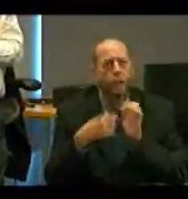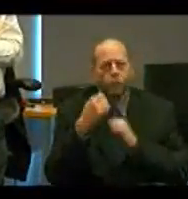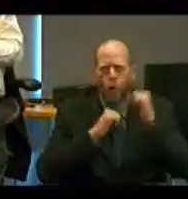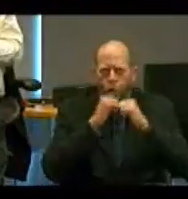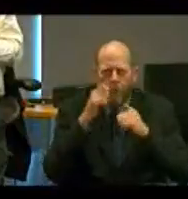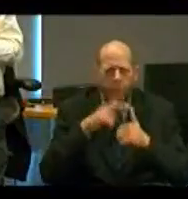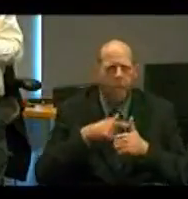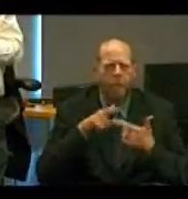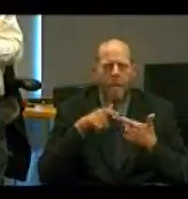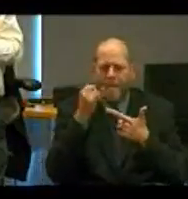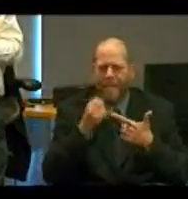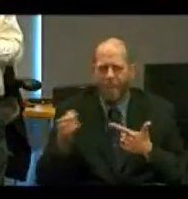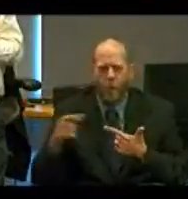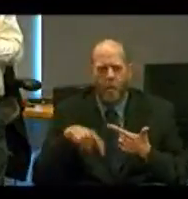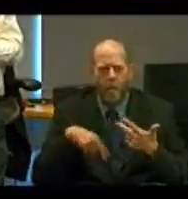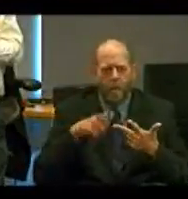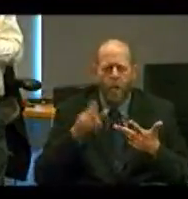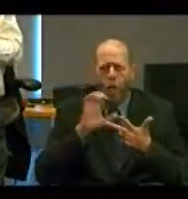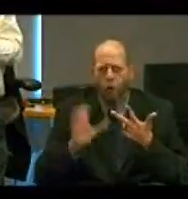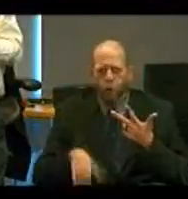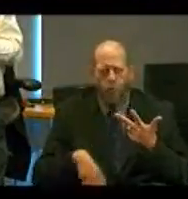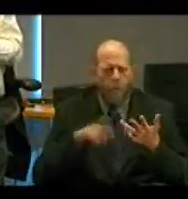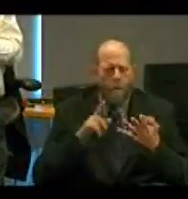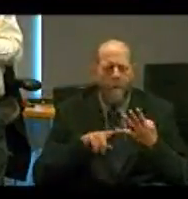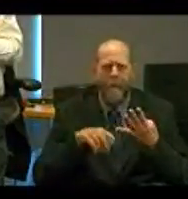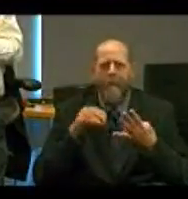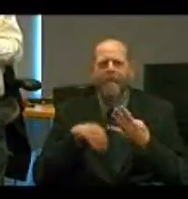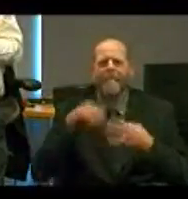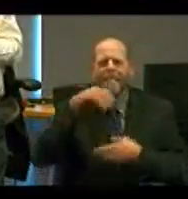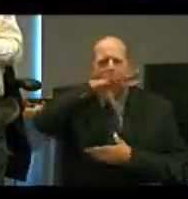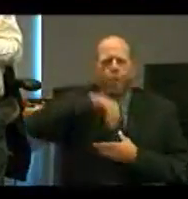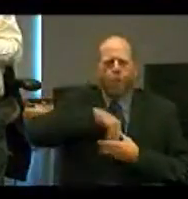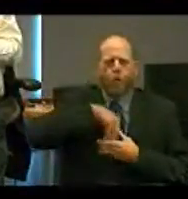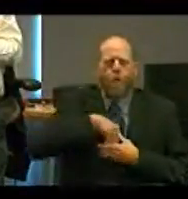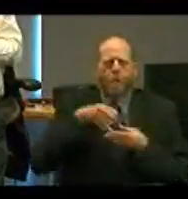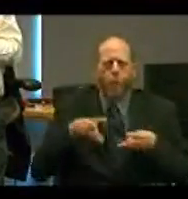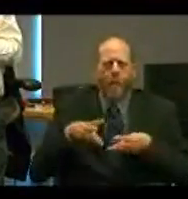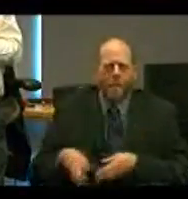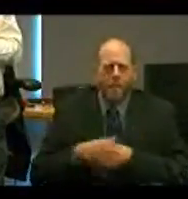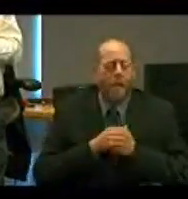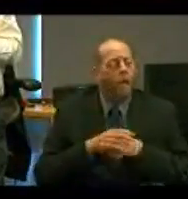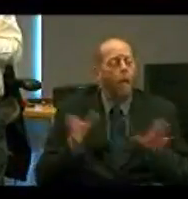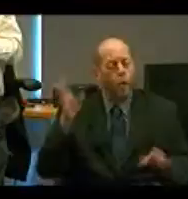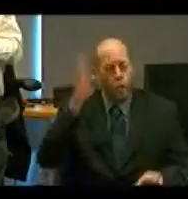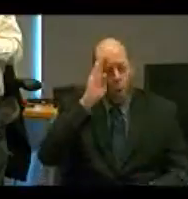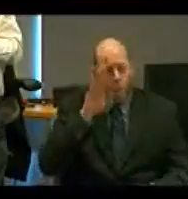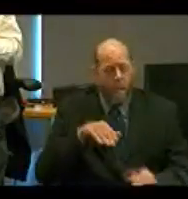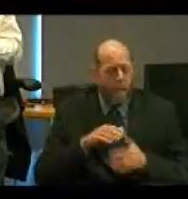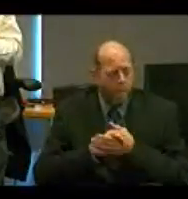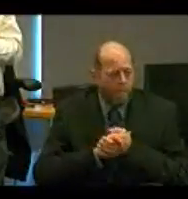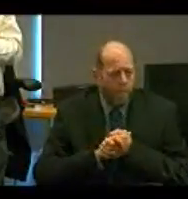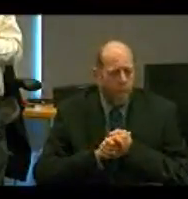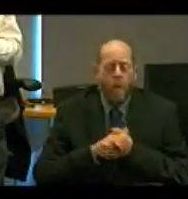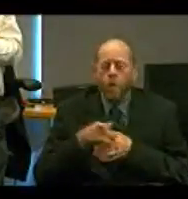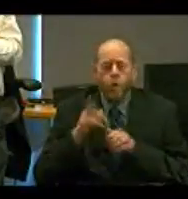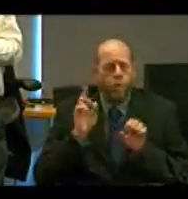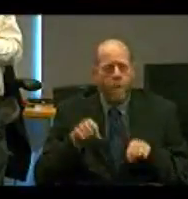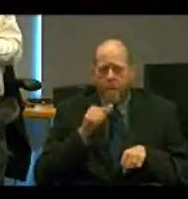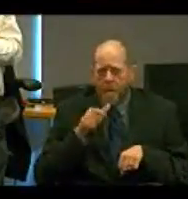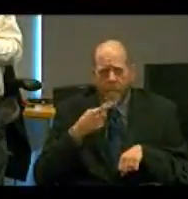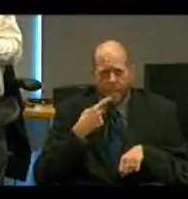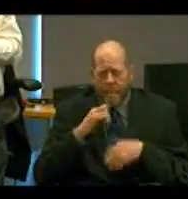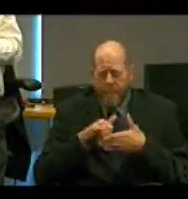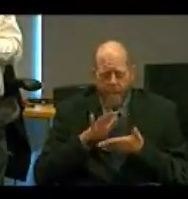structurally, individually, culturally, and in internalized ways. Knowing that, we cannot say